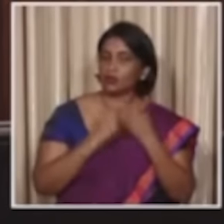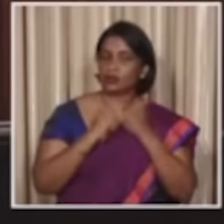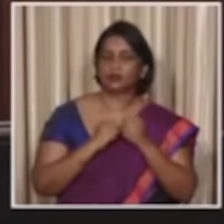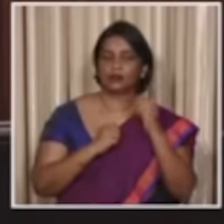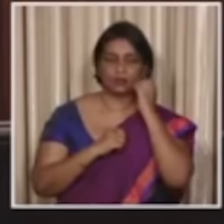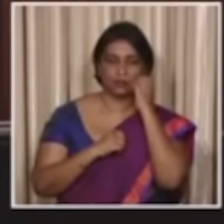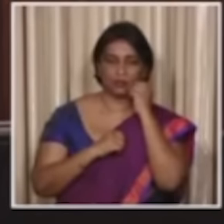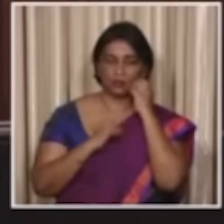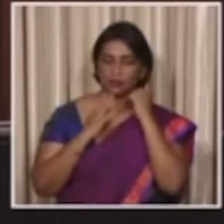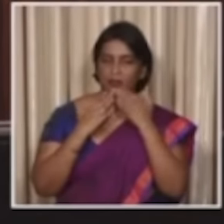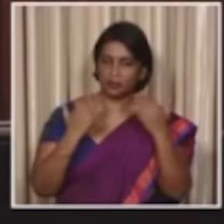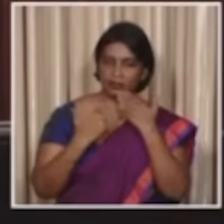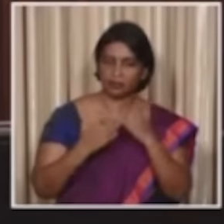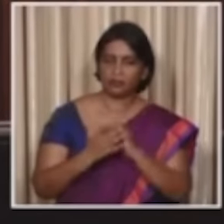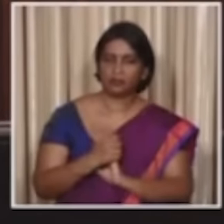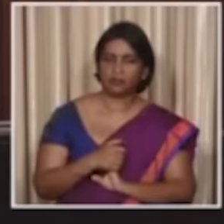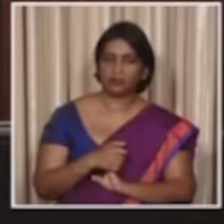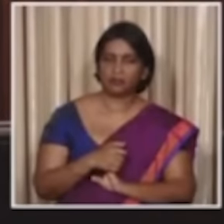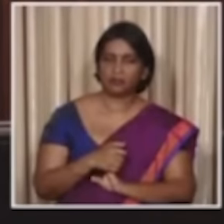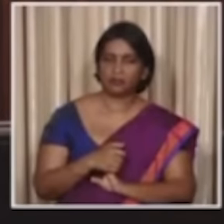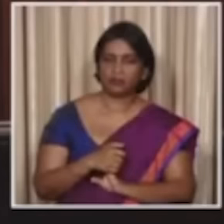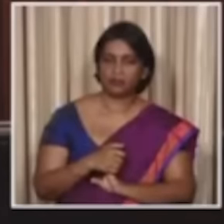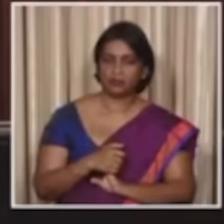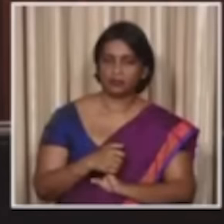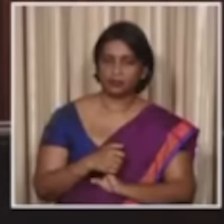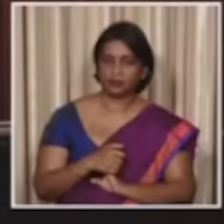continue, Honorable Vadivel. Thank you. Please make